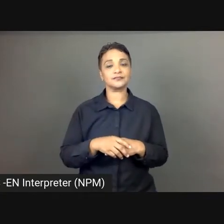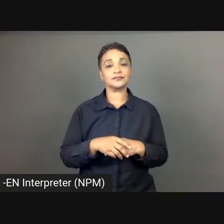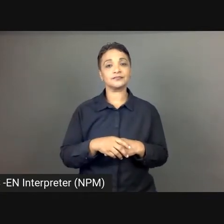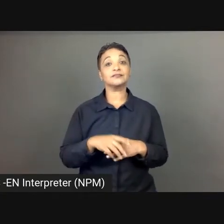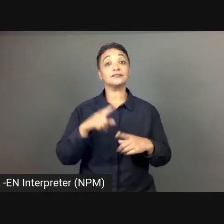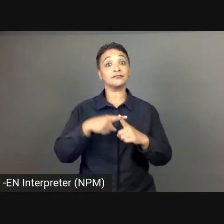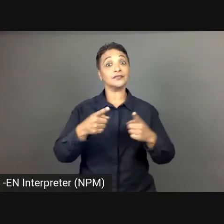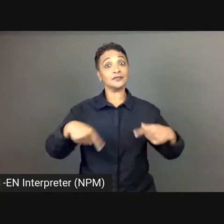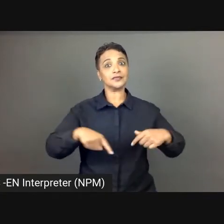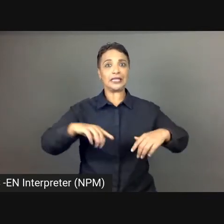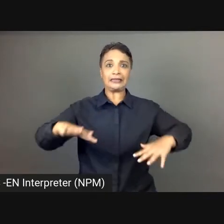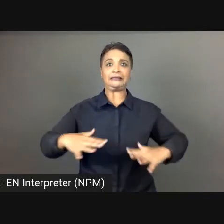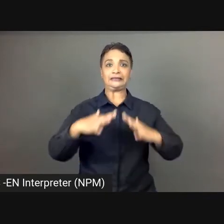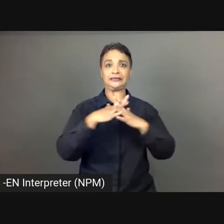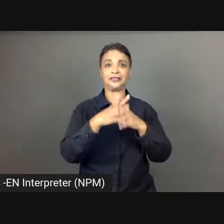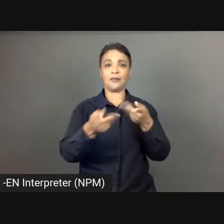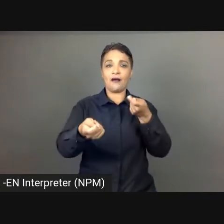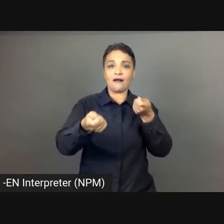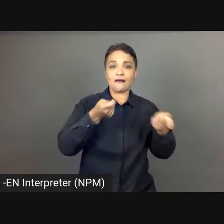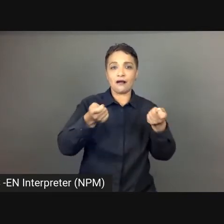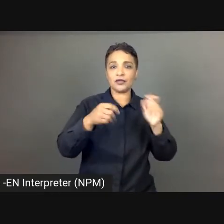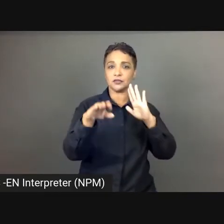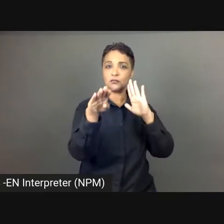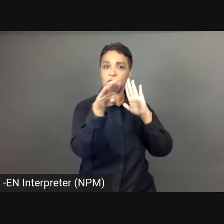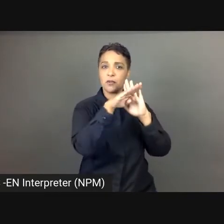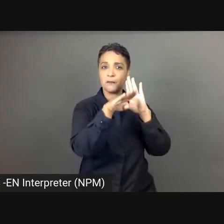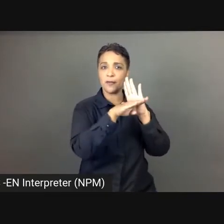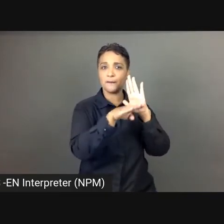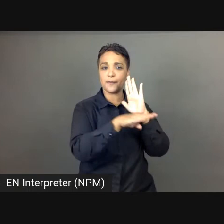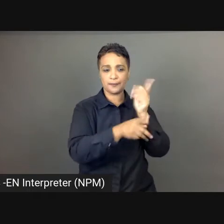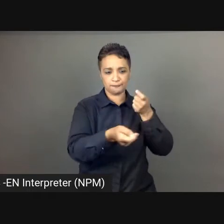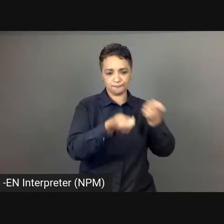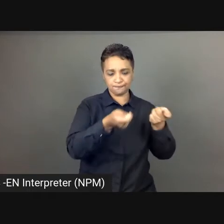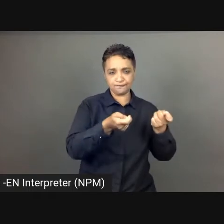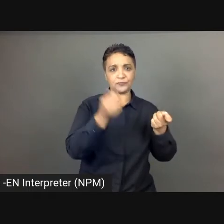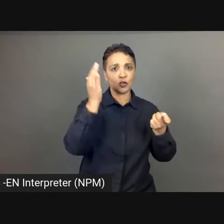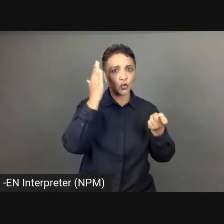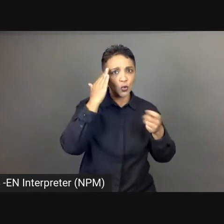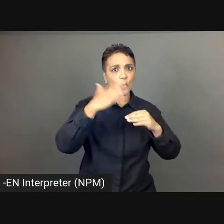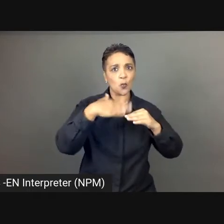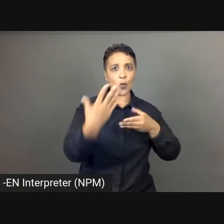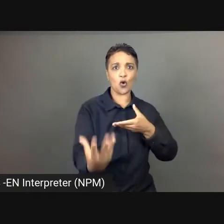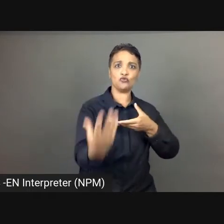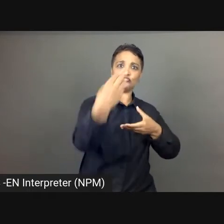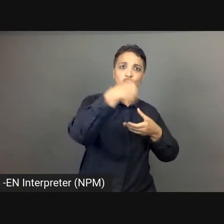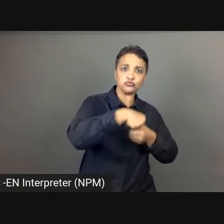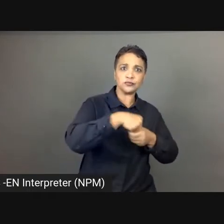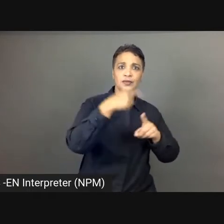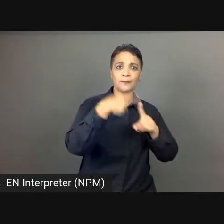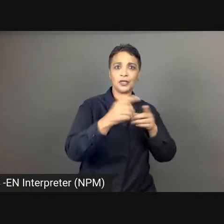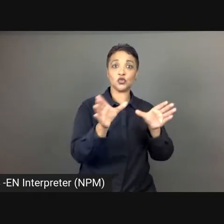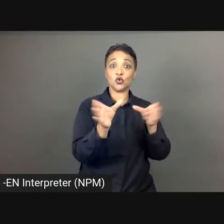governance mechanisms and ways of working that are really participatory, devolved, and constituency-led. So really